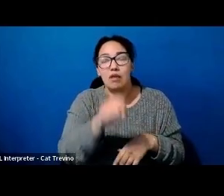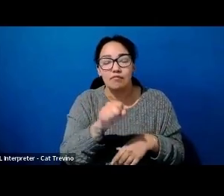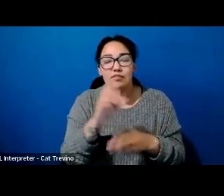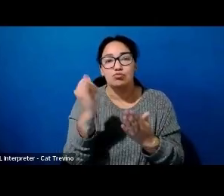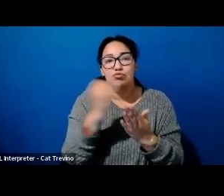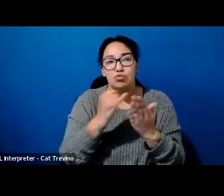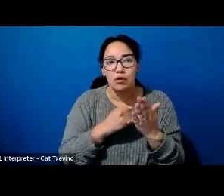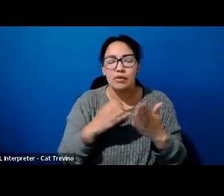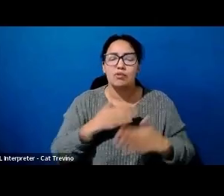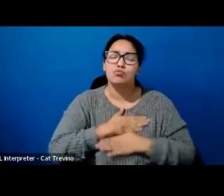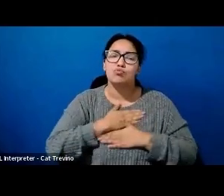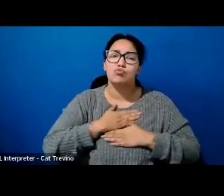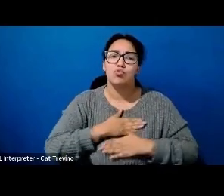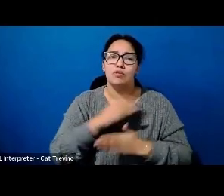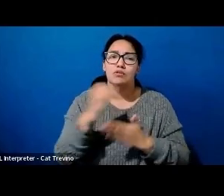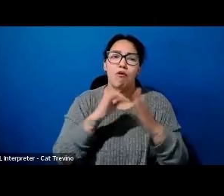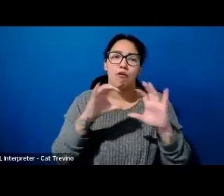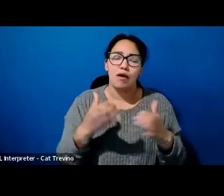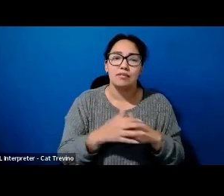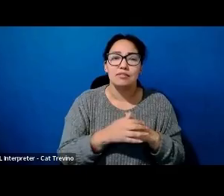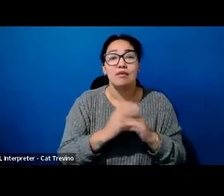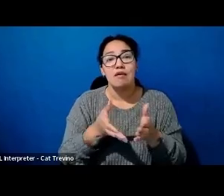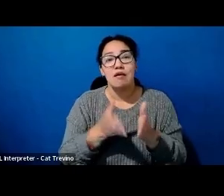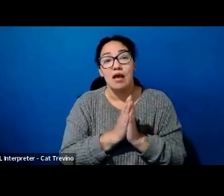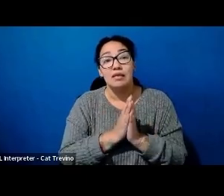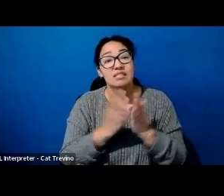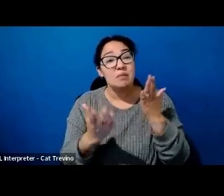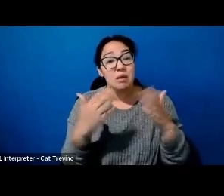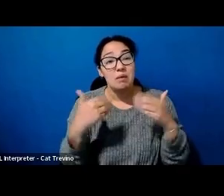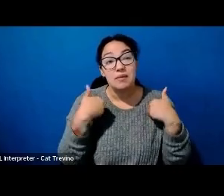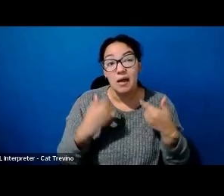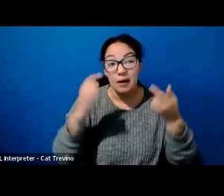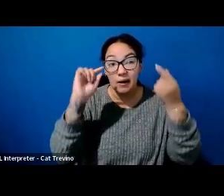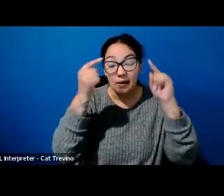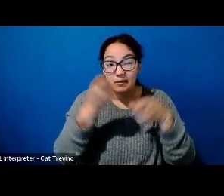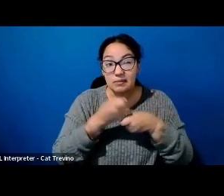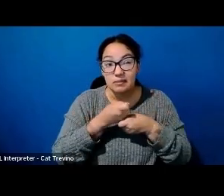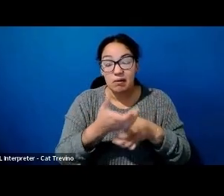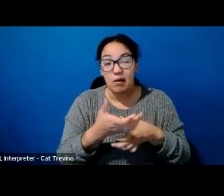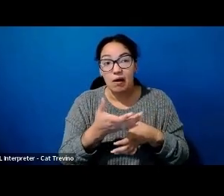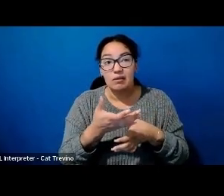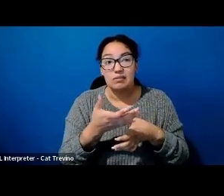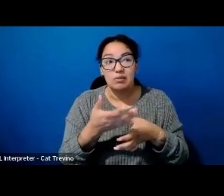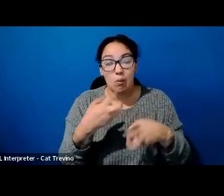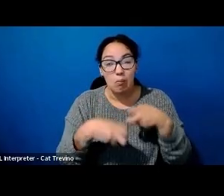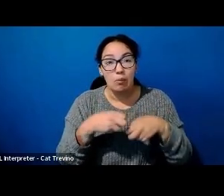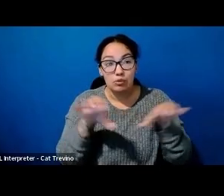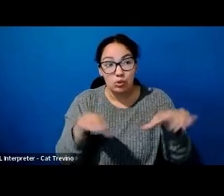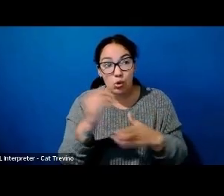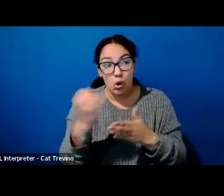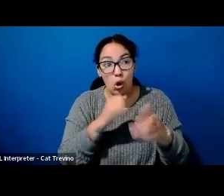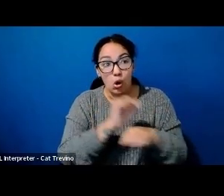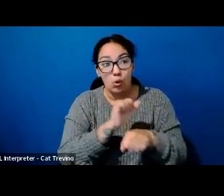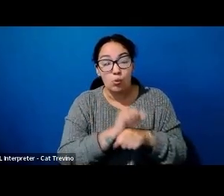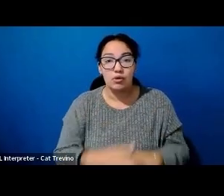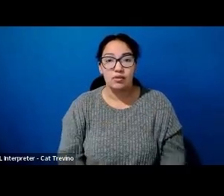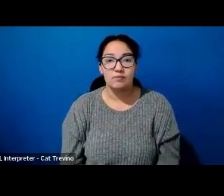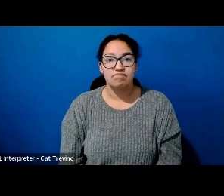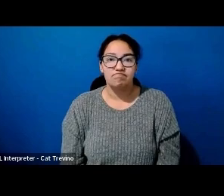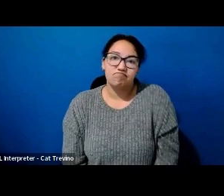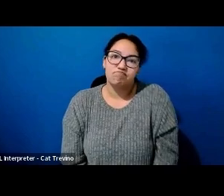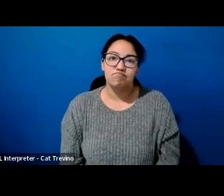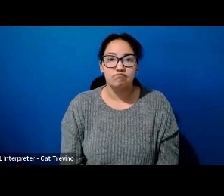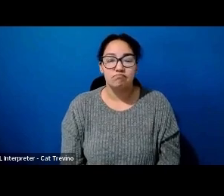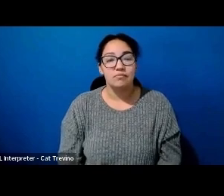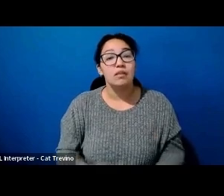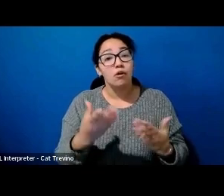art classes. You ask if her being so tired and the headaches are making it hard for her to do her artwork. She shrugs. You